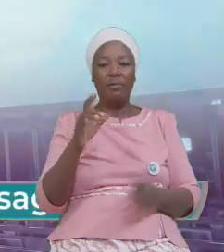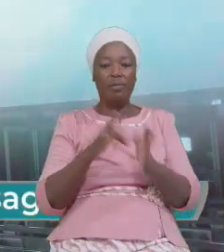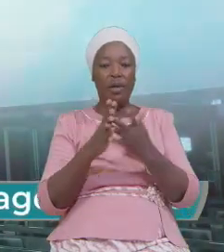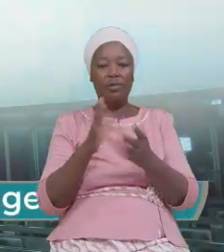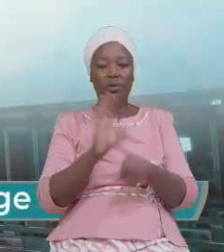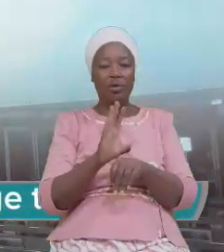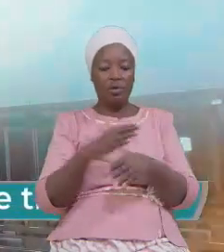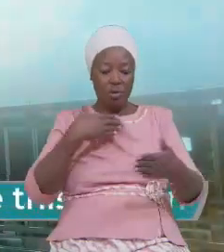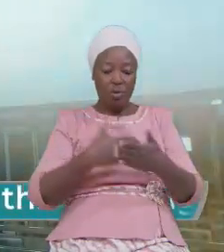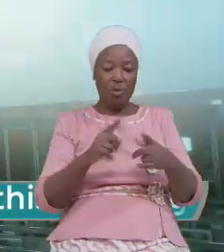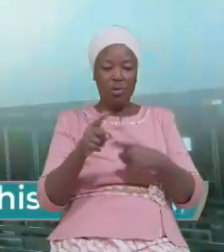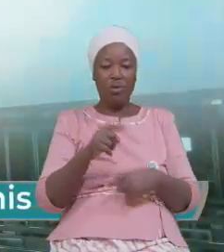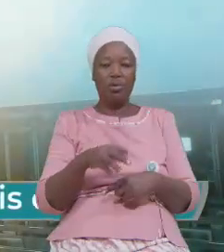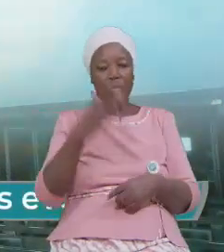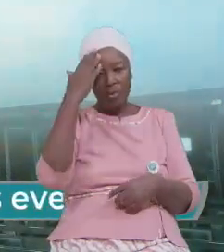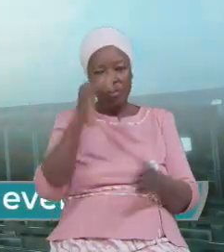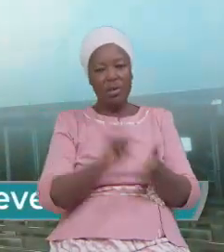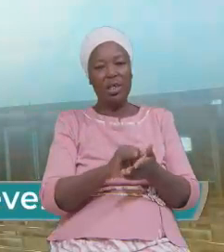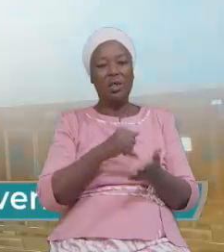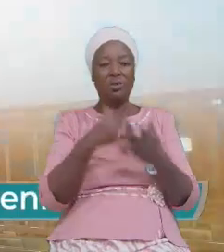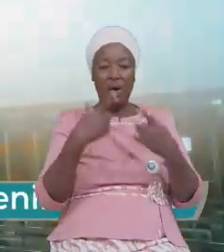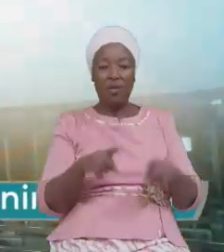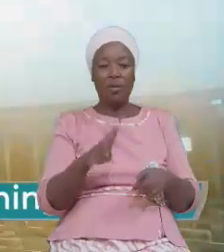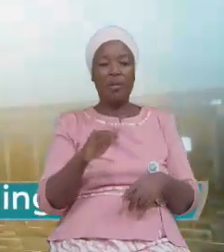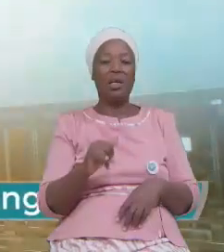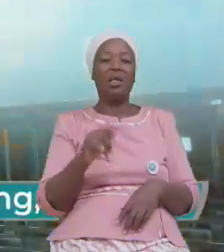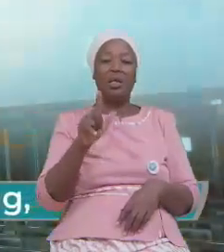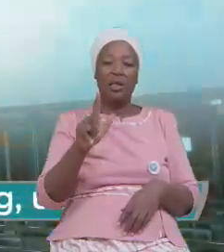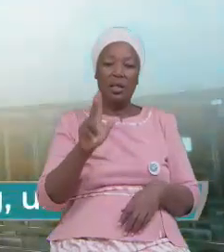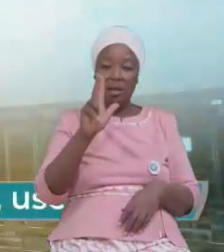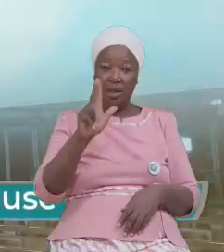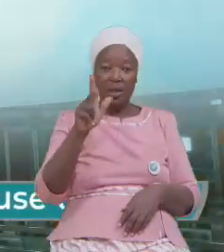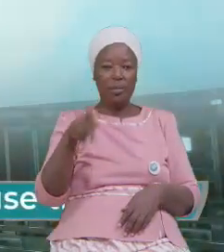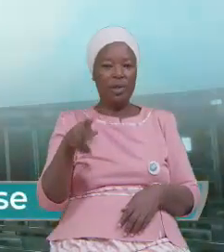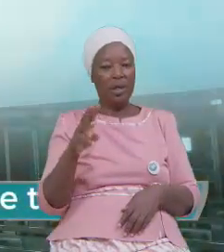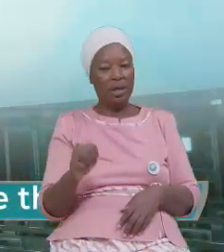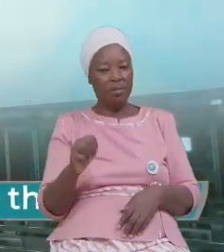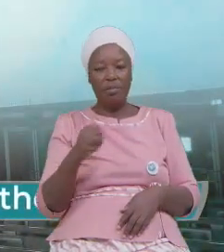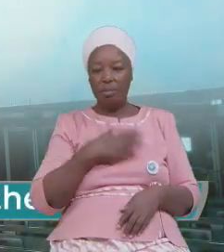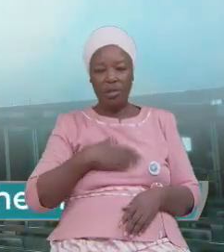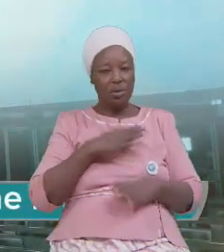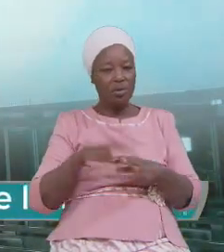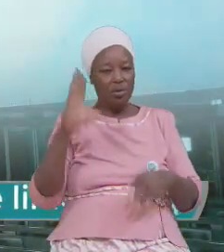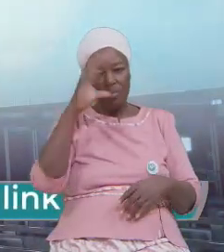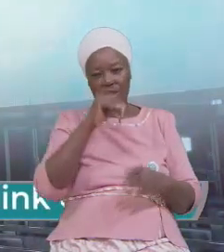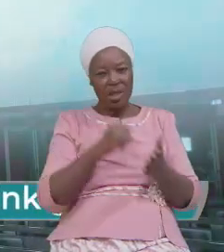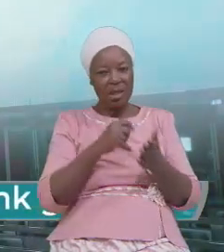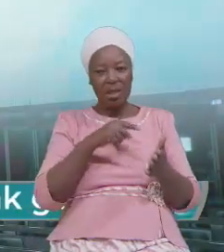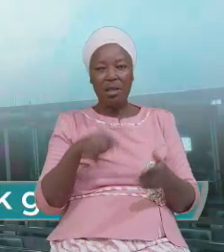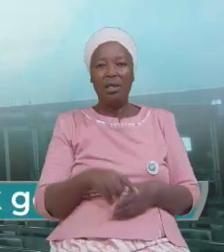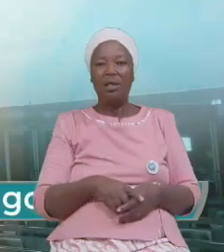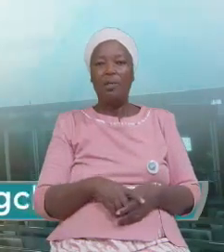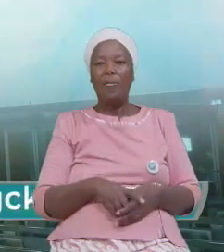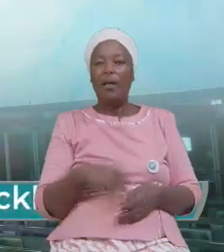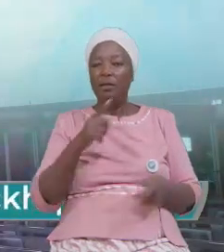p.m. Don't miss it. The Lord is going to strengthen you there. He has promised us